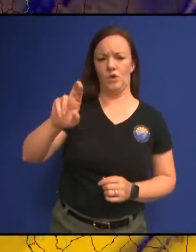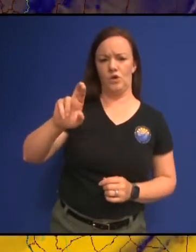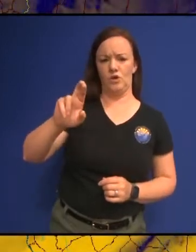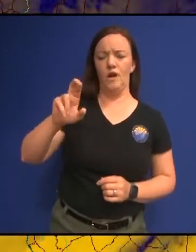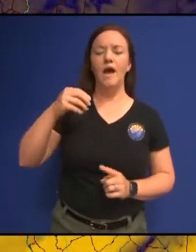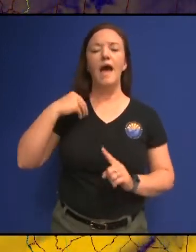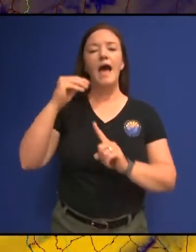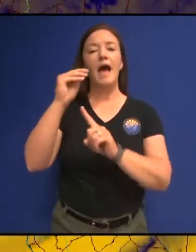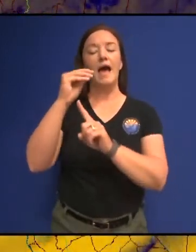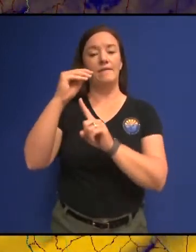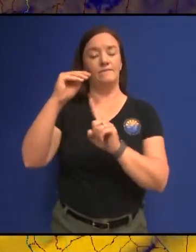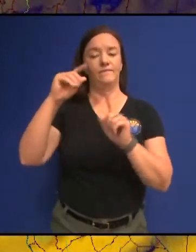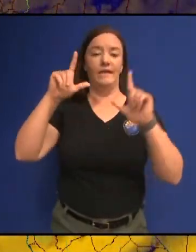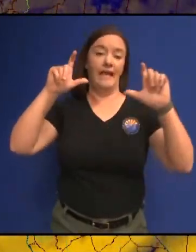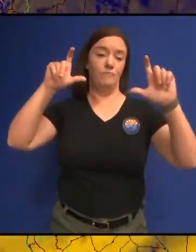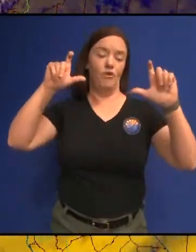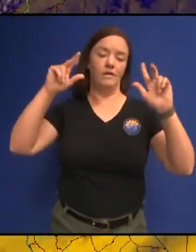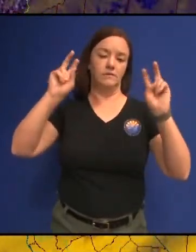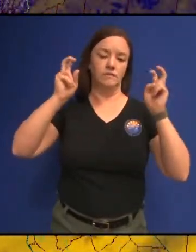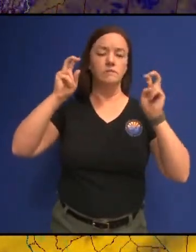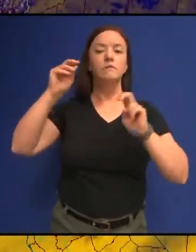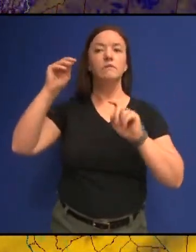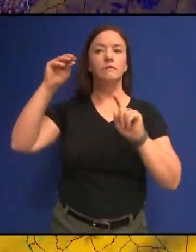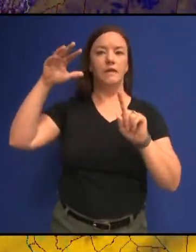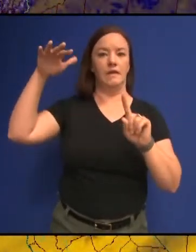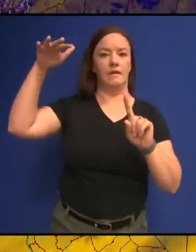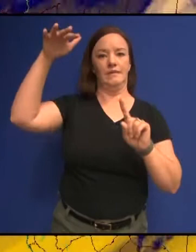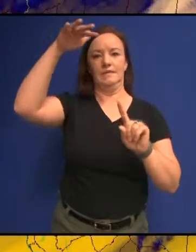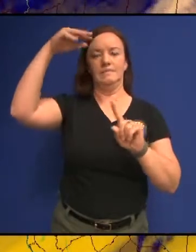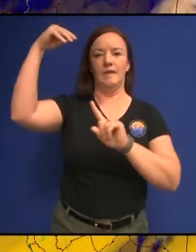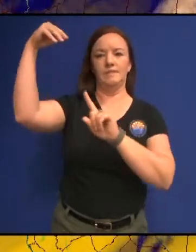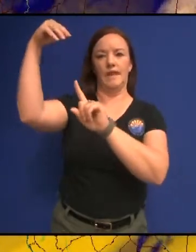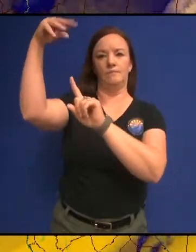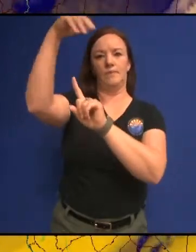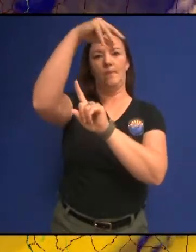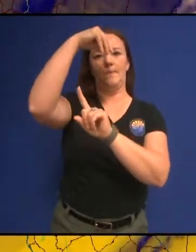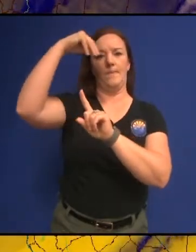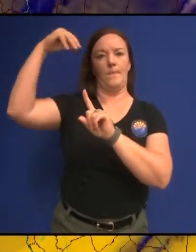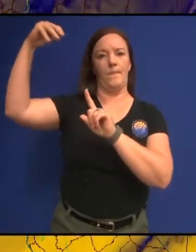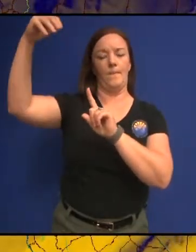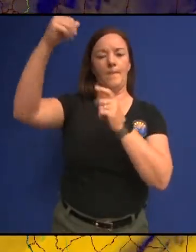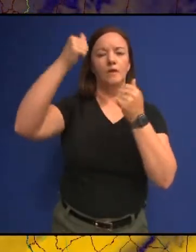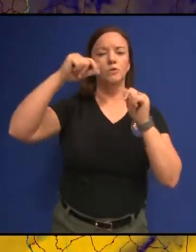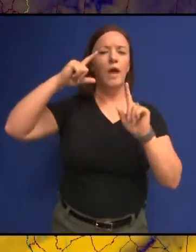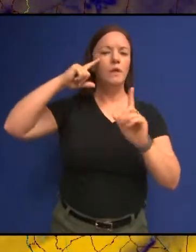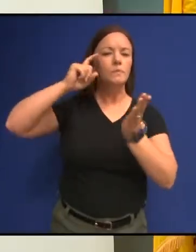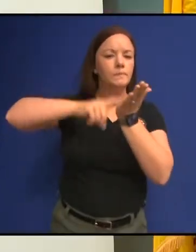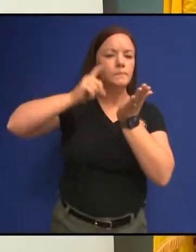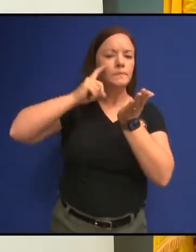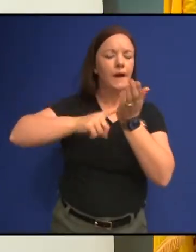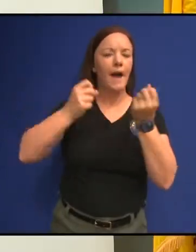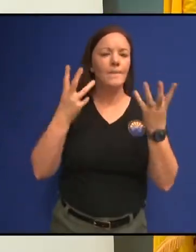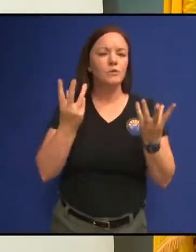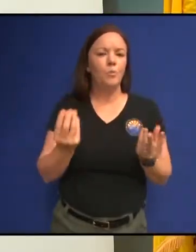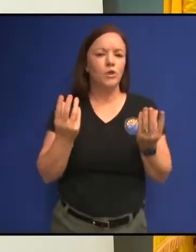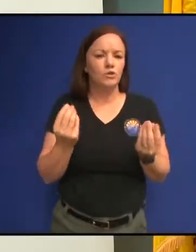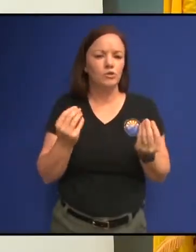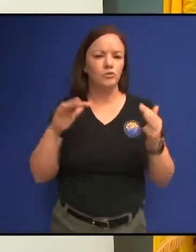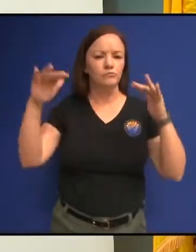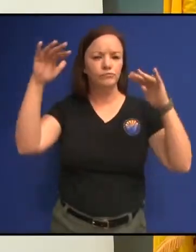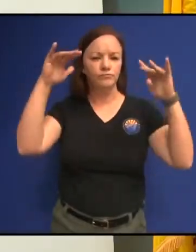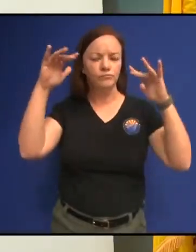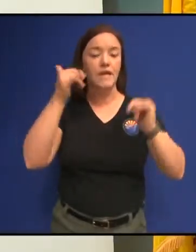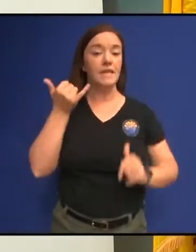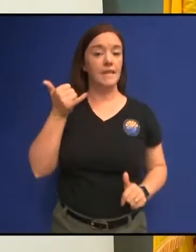up in space are looking down and trying to figure out how much moisture is in the atmosphere. So you see these areas of